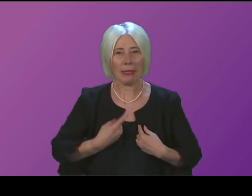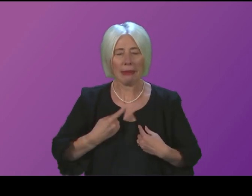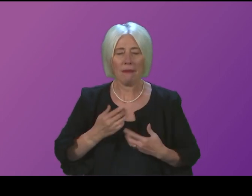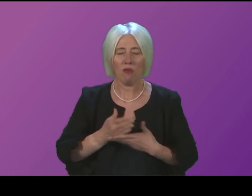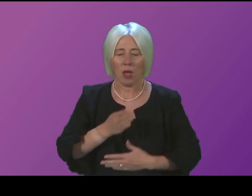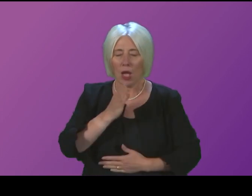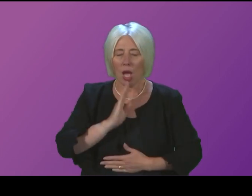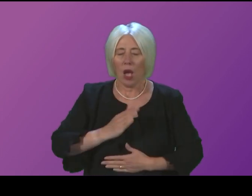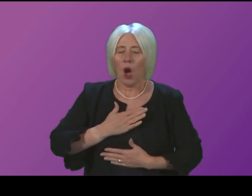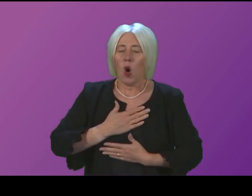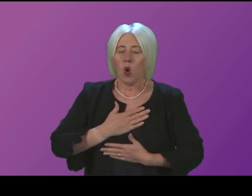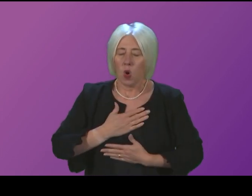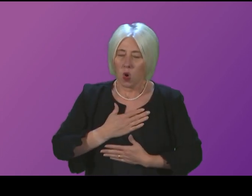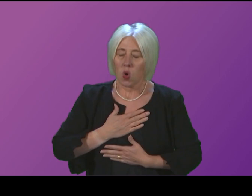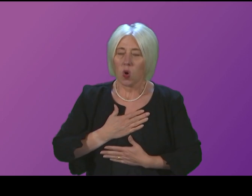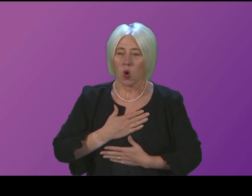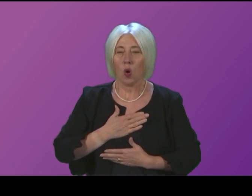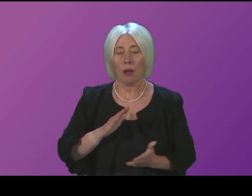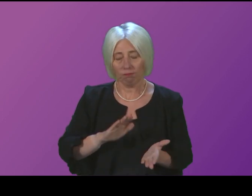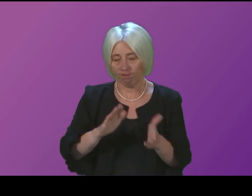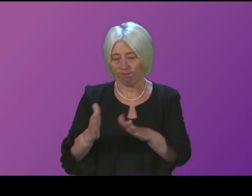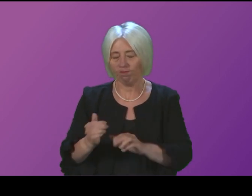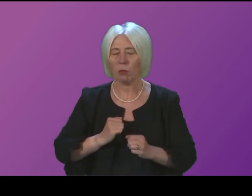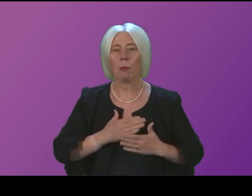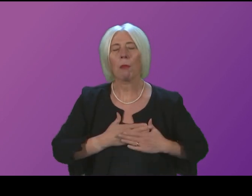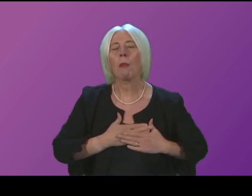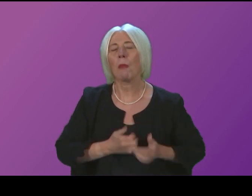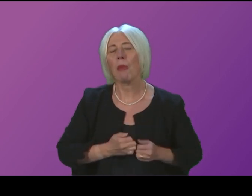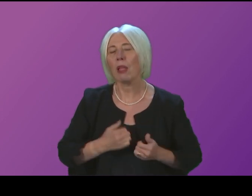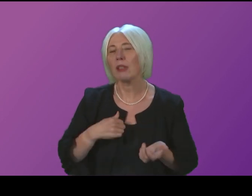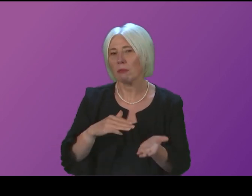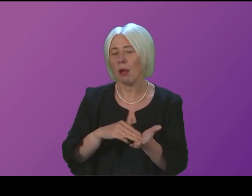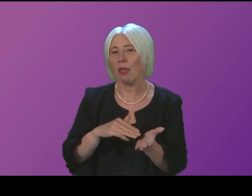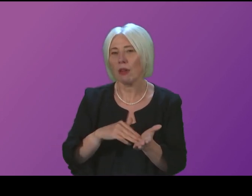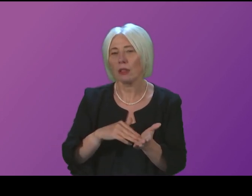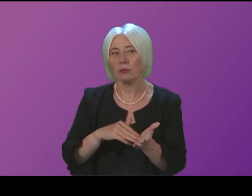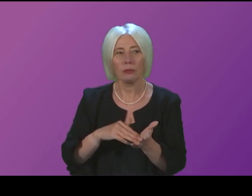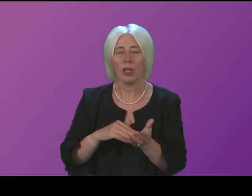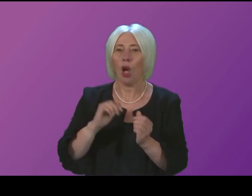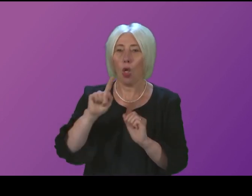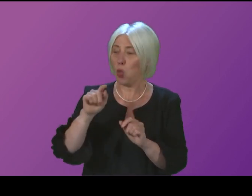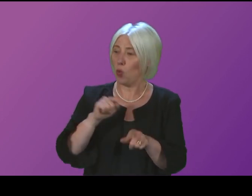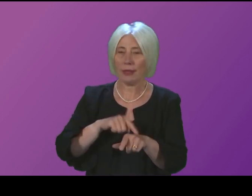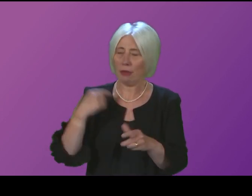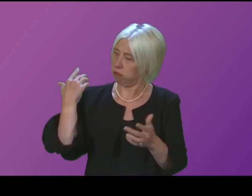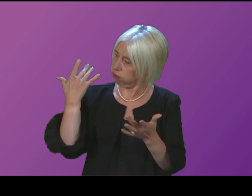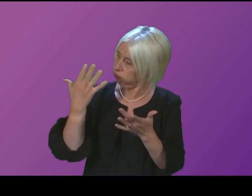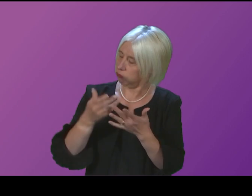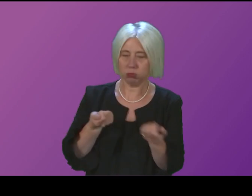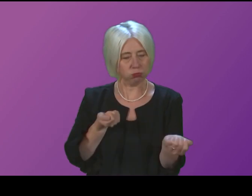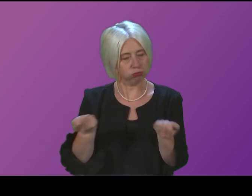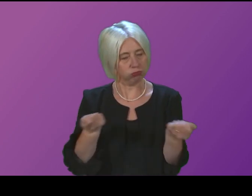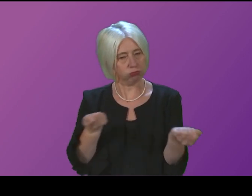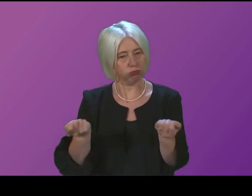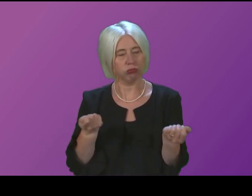grief at the death of my beloved mother. Through all the years of her reign, the